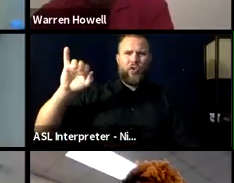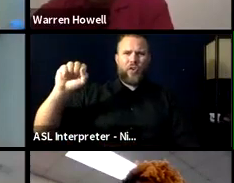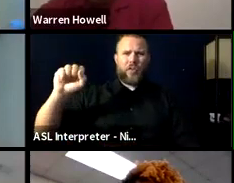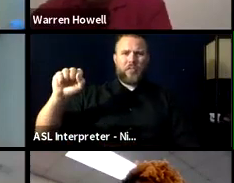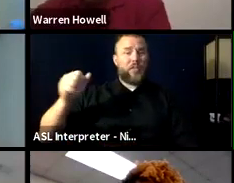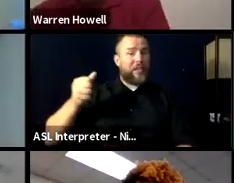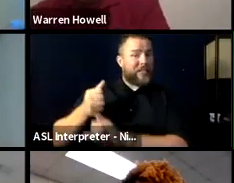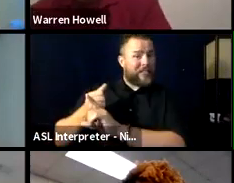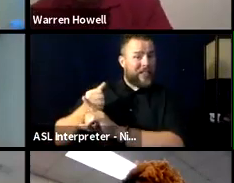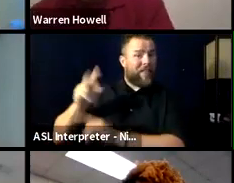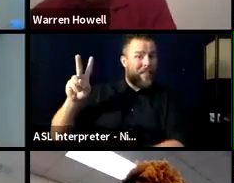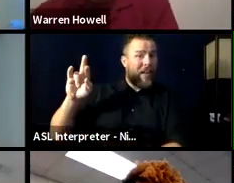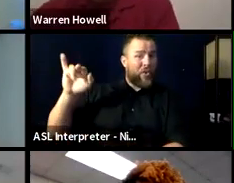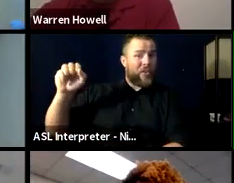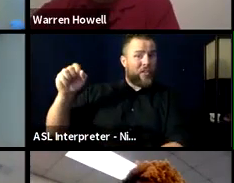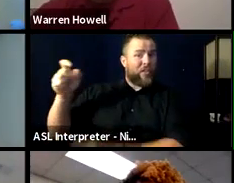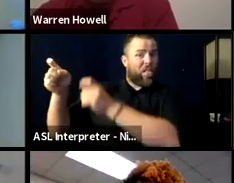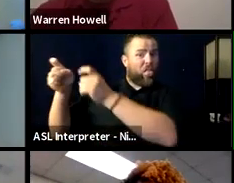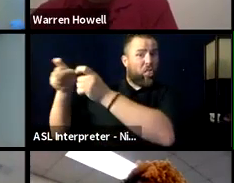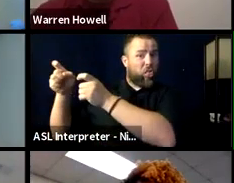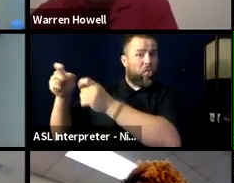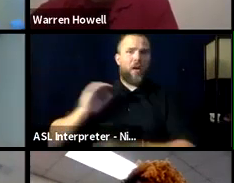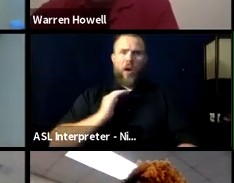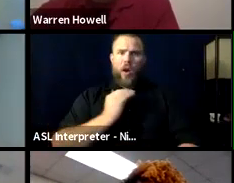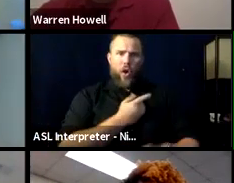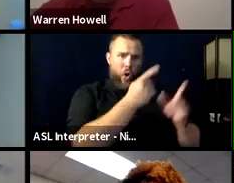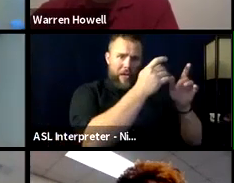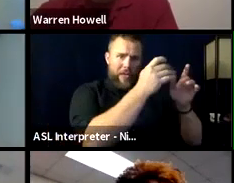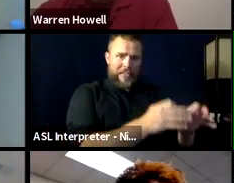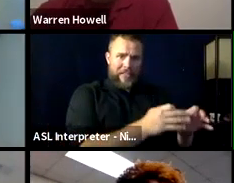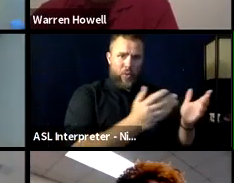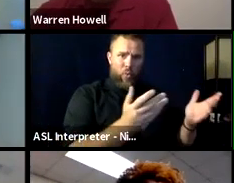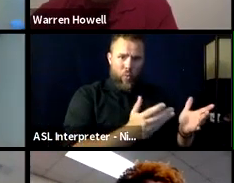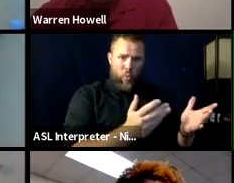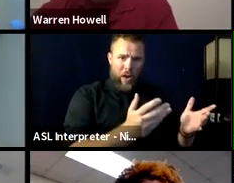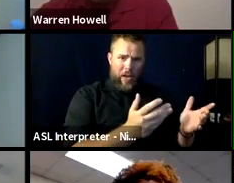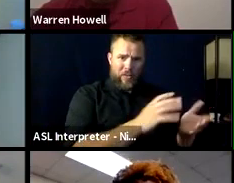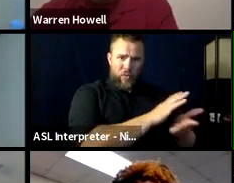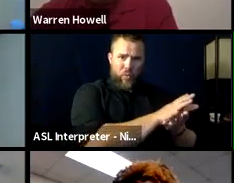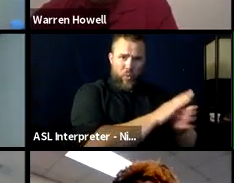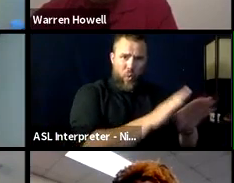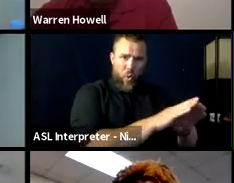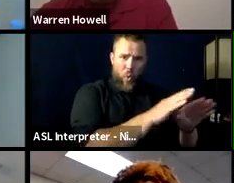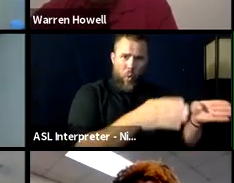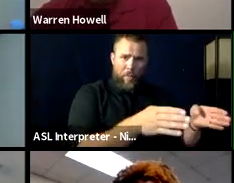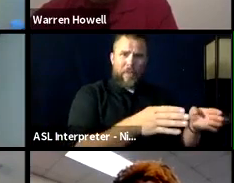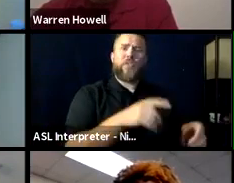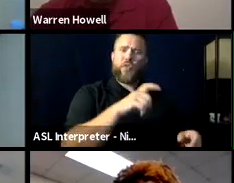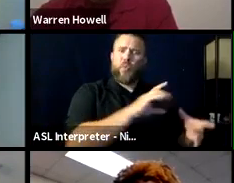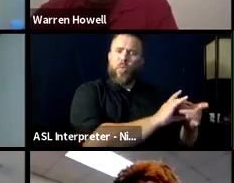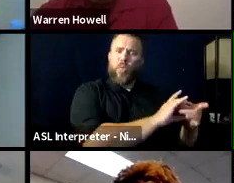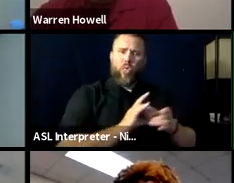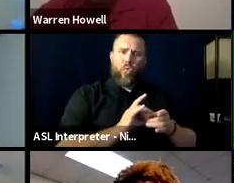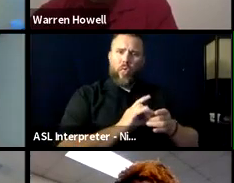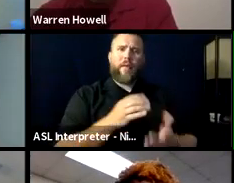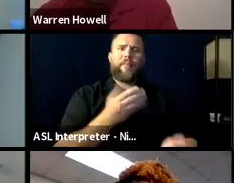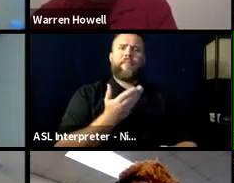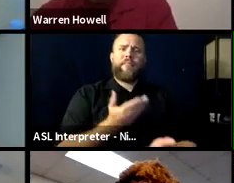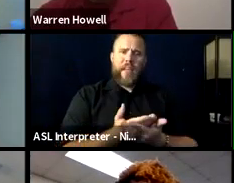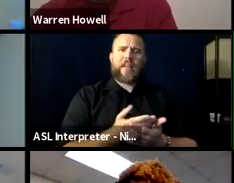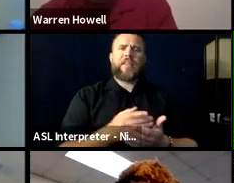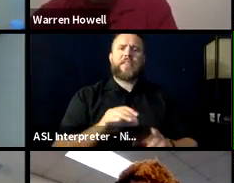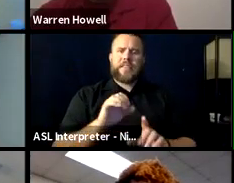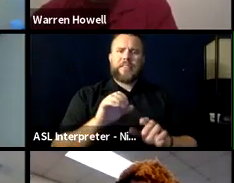charge. Our decisions for school reopenings should be based on science and facts. Right now, I don't see science proving it is